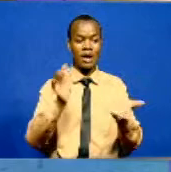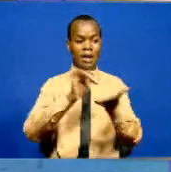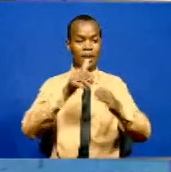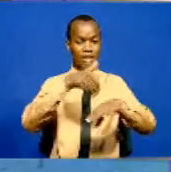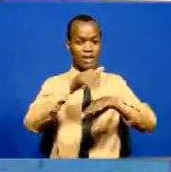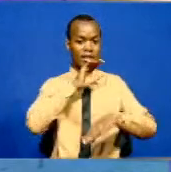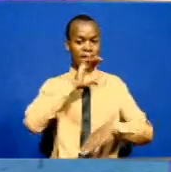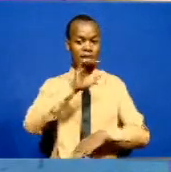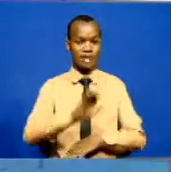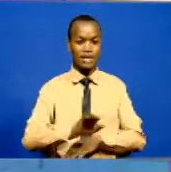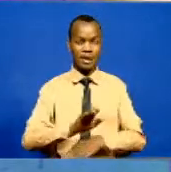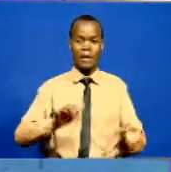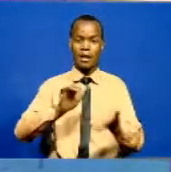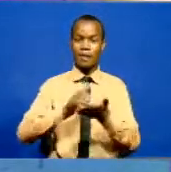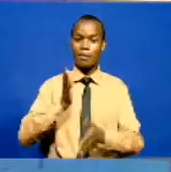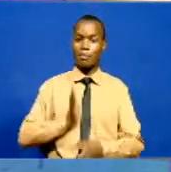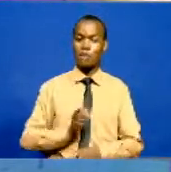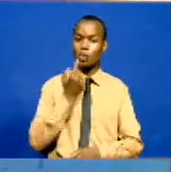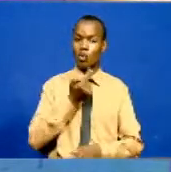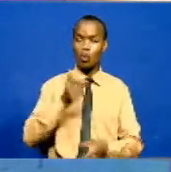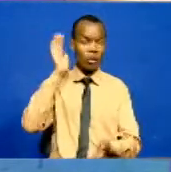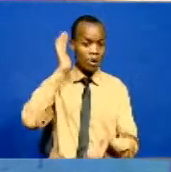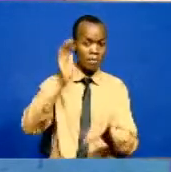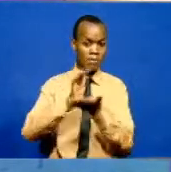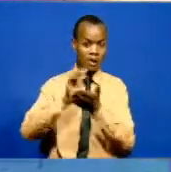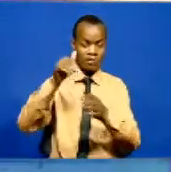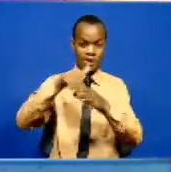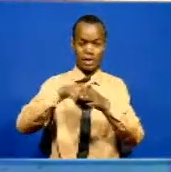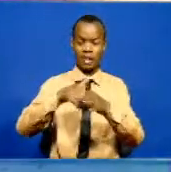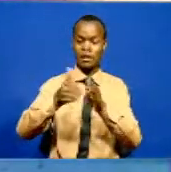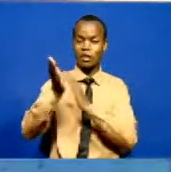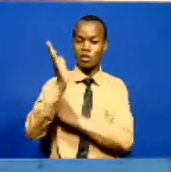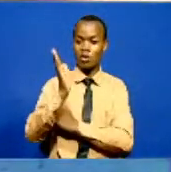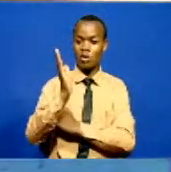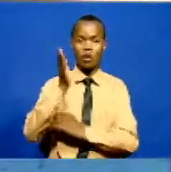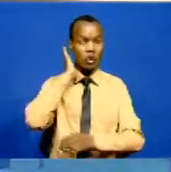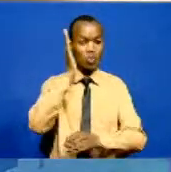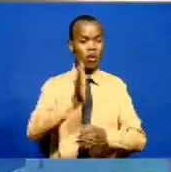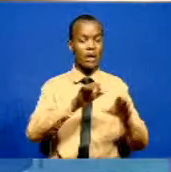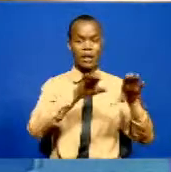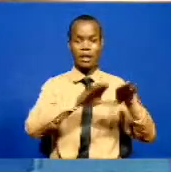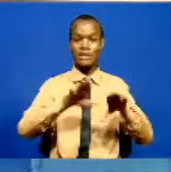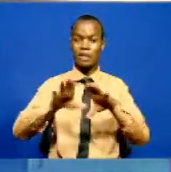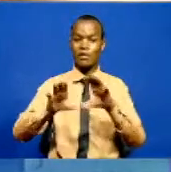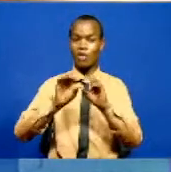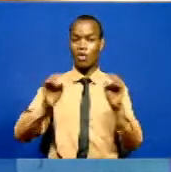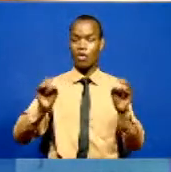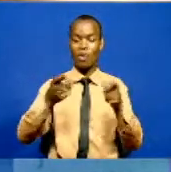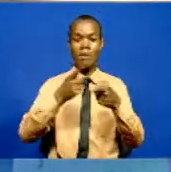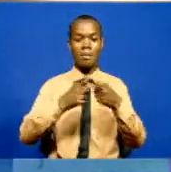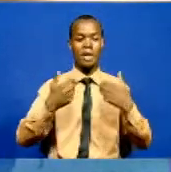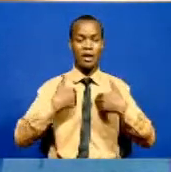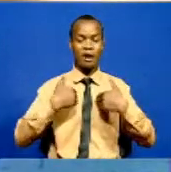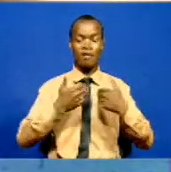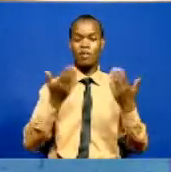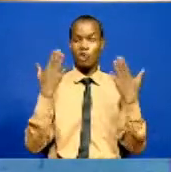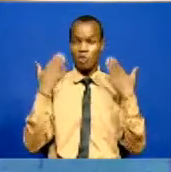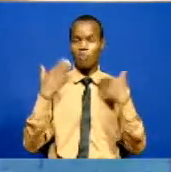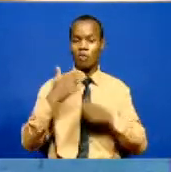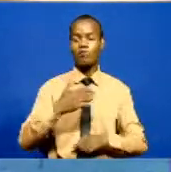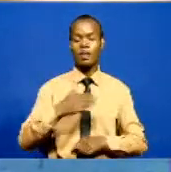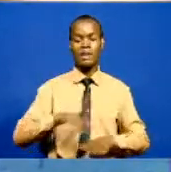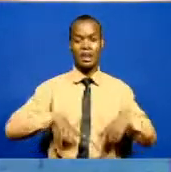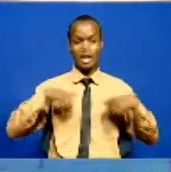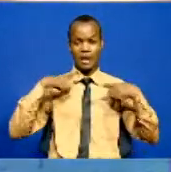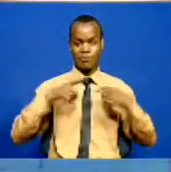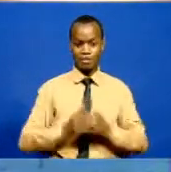begotten Son, that whosoever believes in him should not perish but have everlasting life. But God,